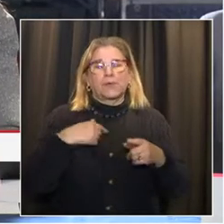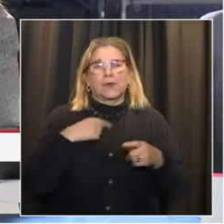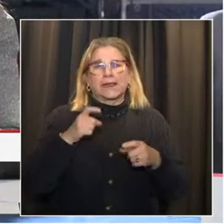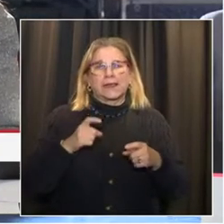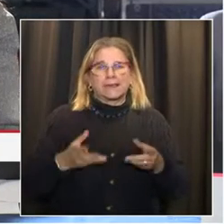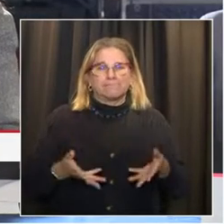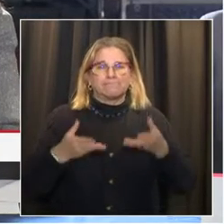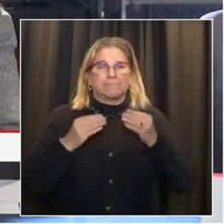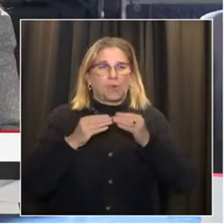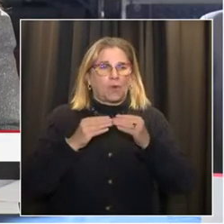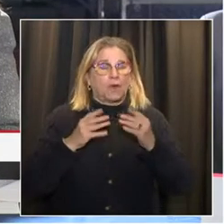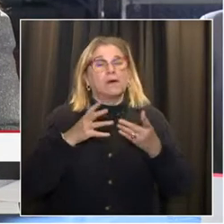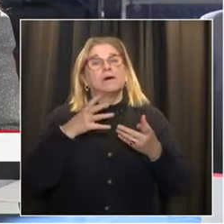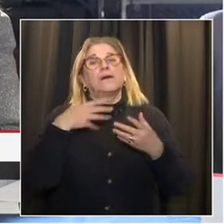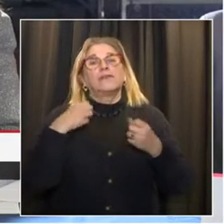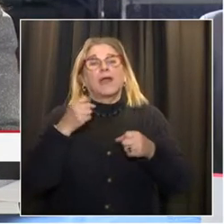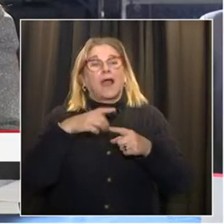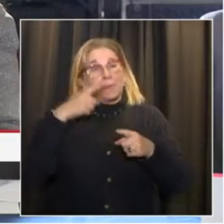to be incorporated right away?